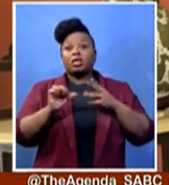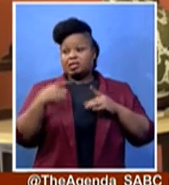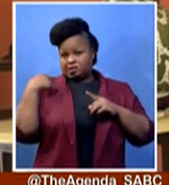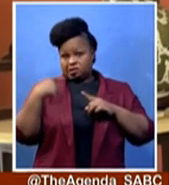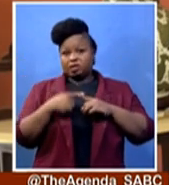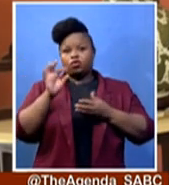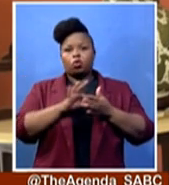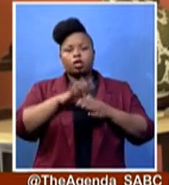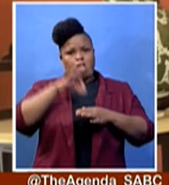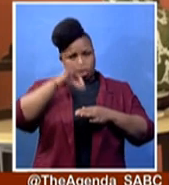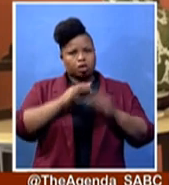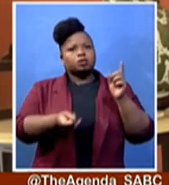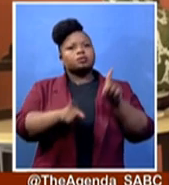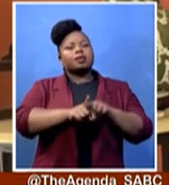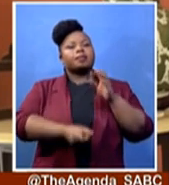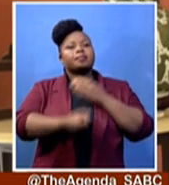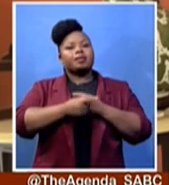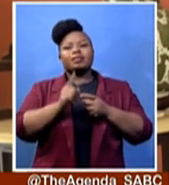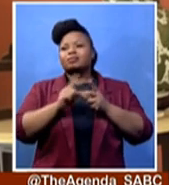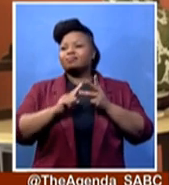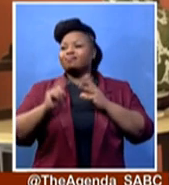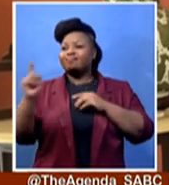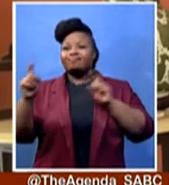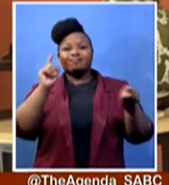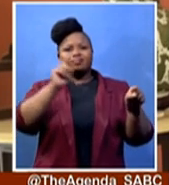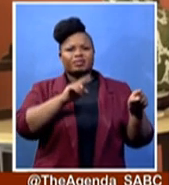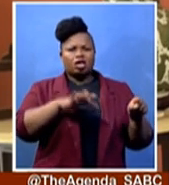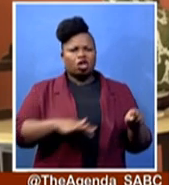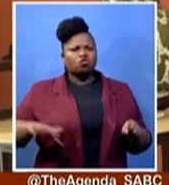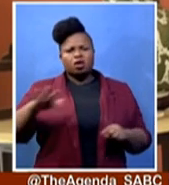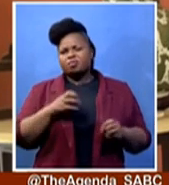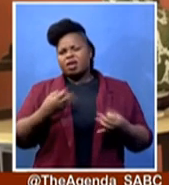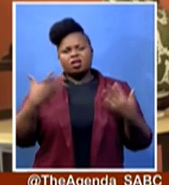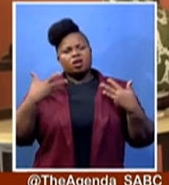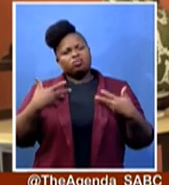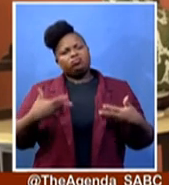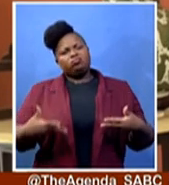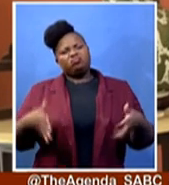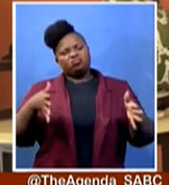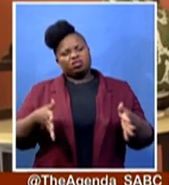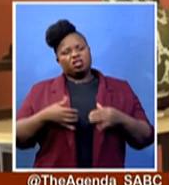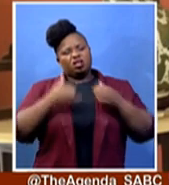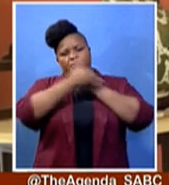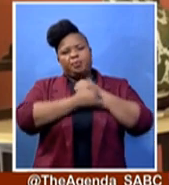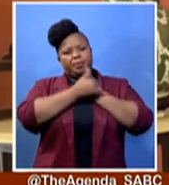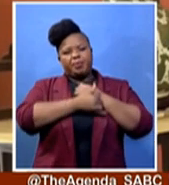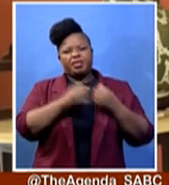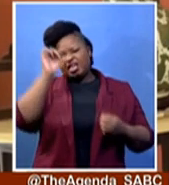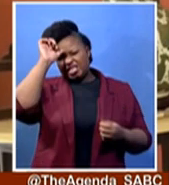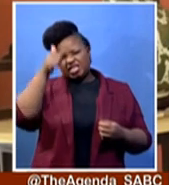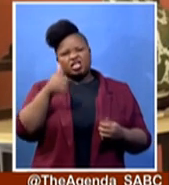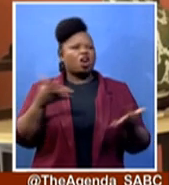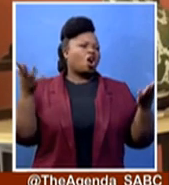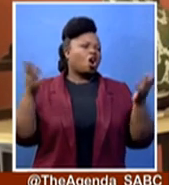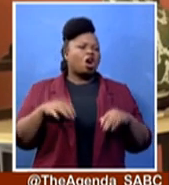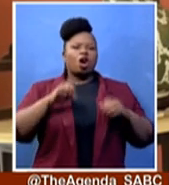parts of the country. There was a sense among many here in the country that India had defeated COVID-19, that the risk had passed, which is